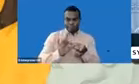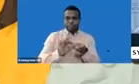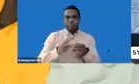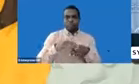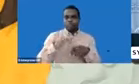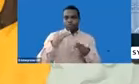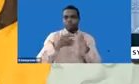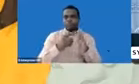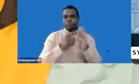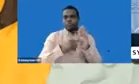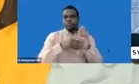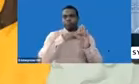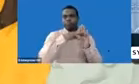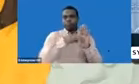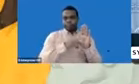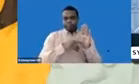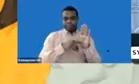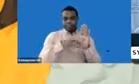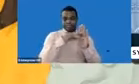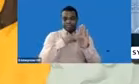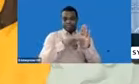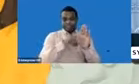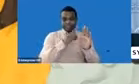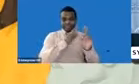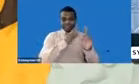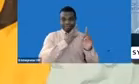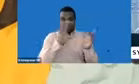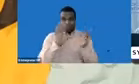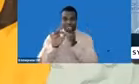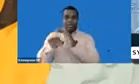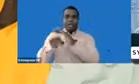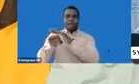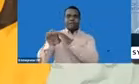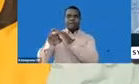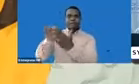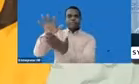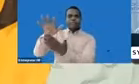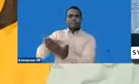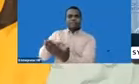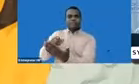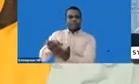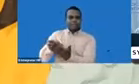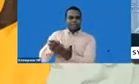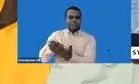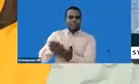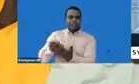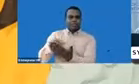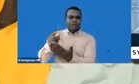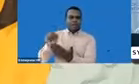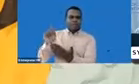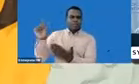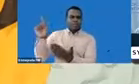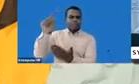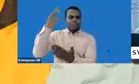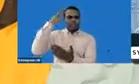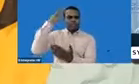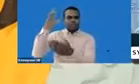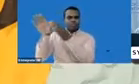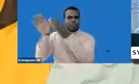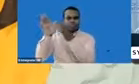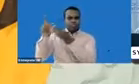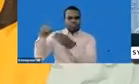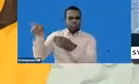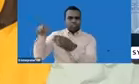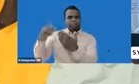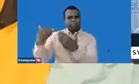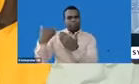the accessibility statement have two distinctive target audiences. The monitoring body is the second one. The first target audience for the